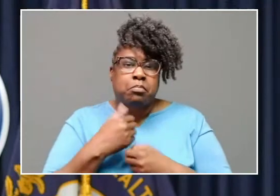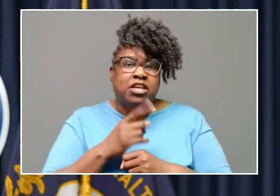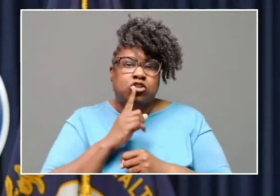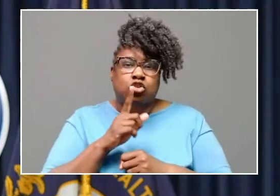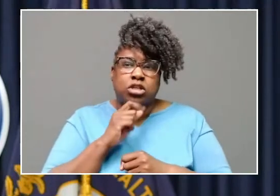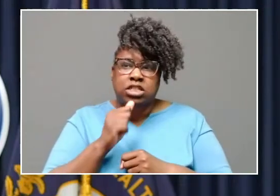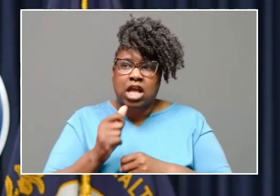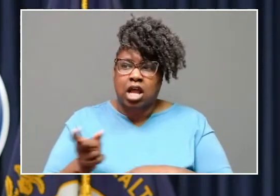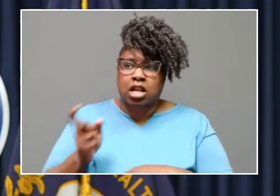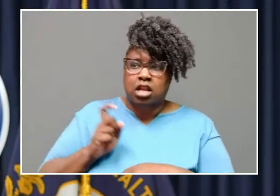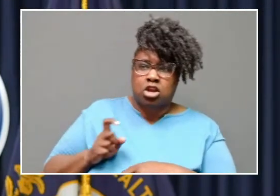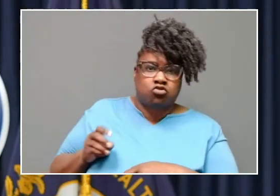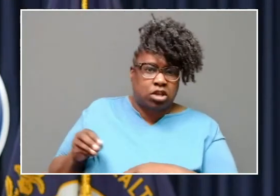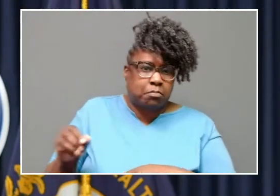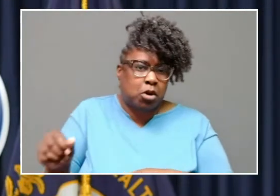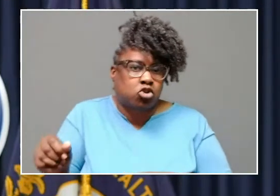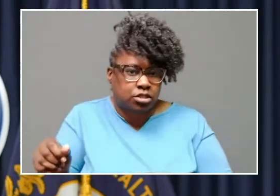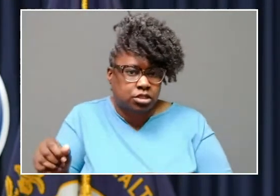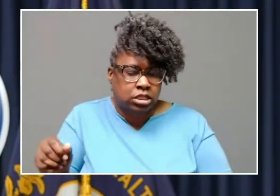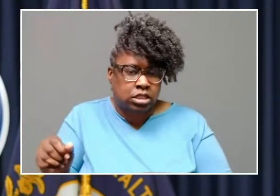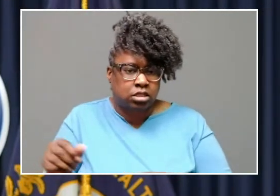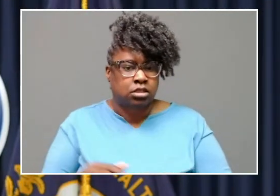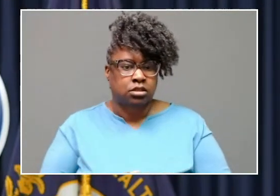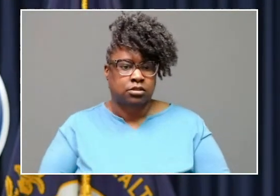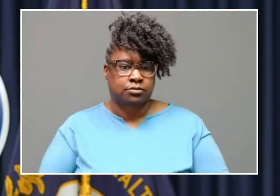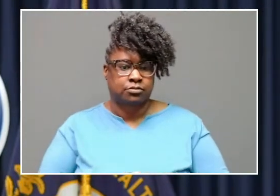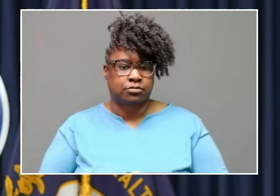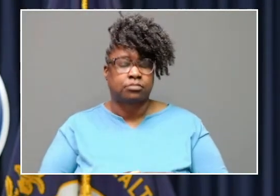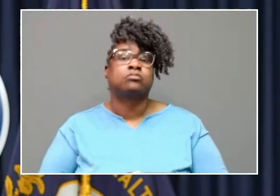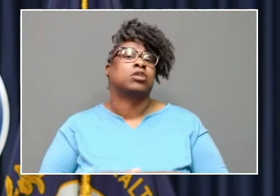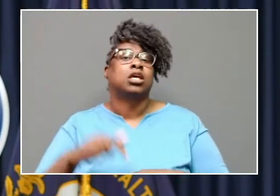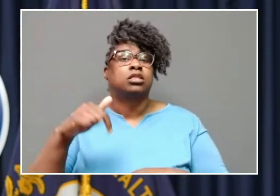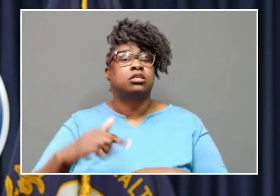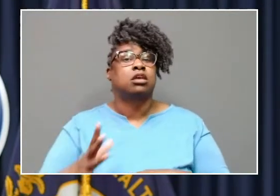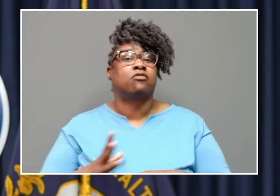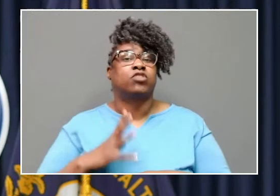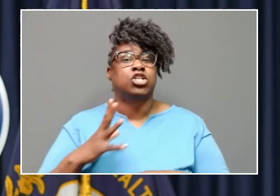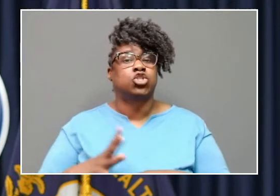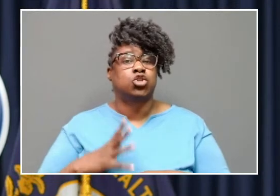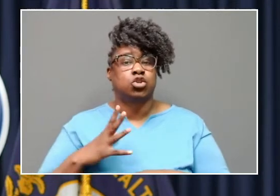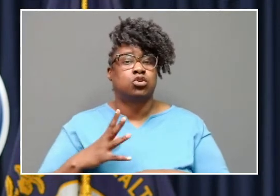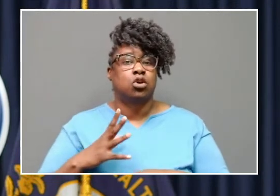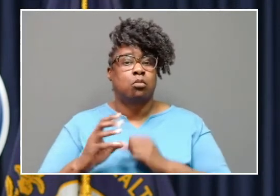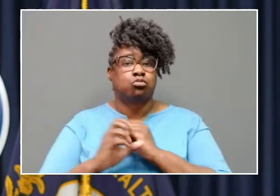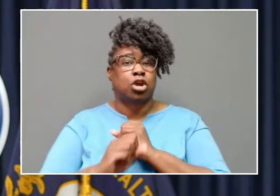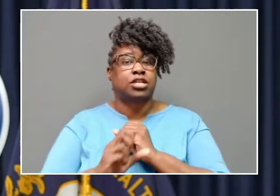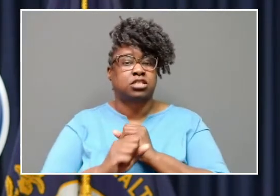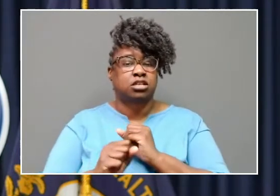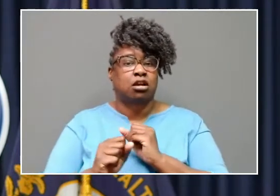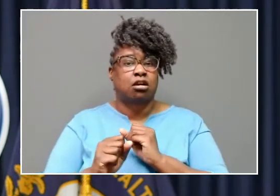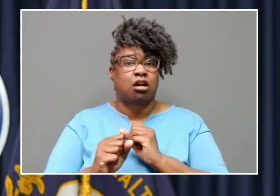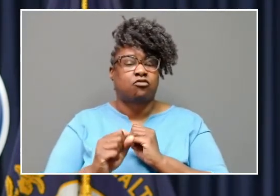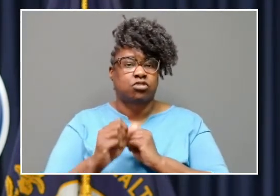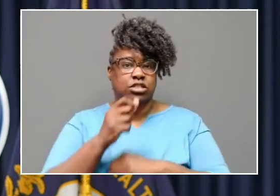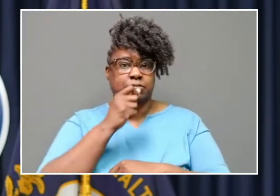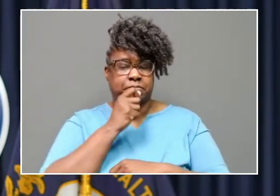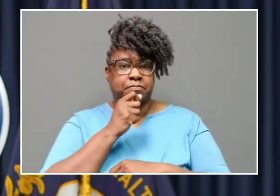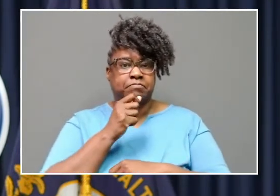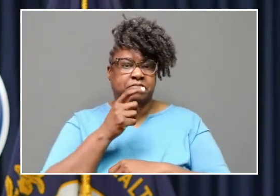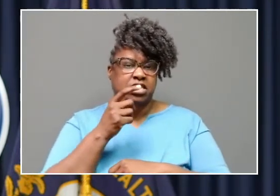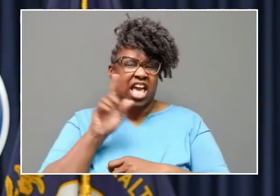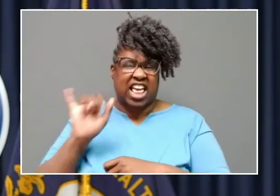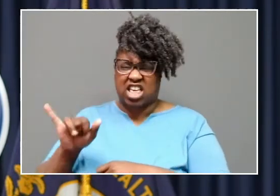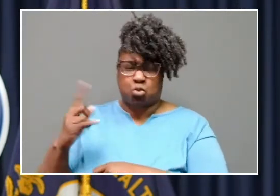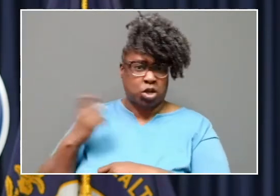So obviously this is an official press conference, and I think these questions are directly campaign related. I'd ask that you submit them to